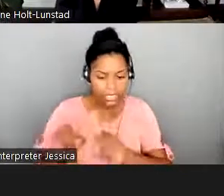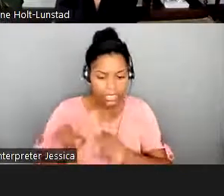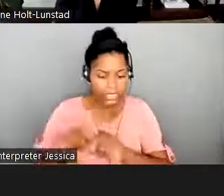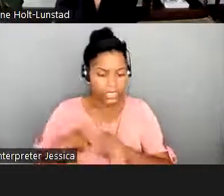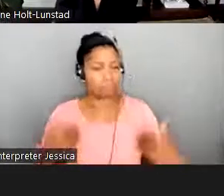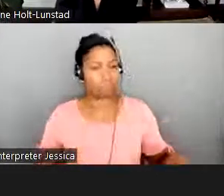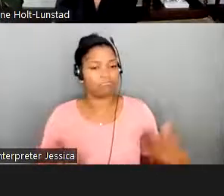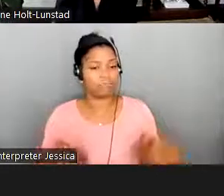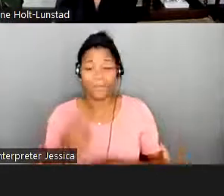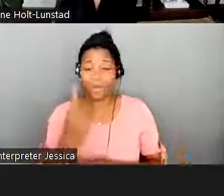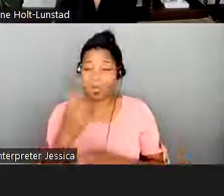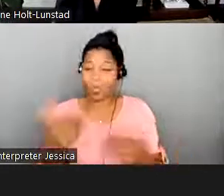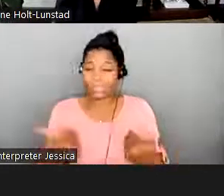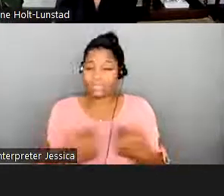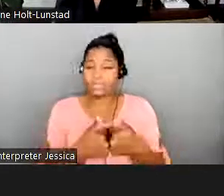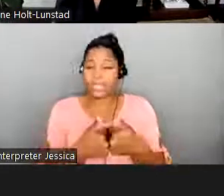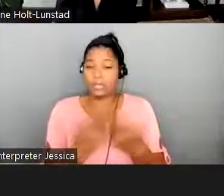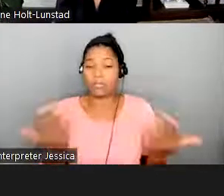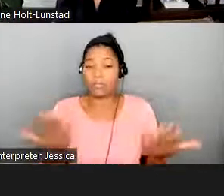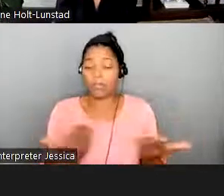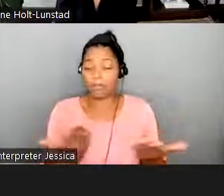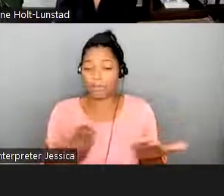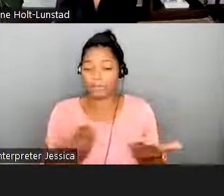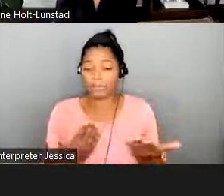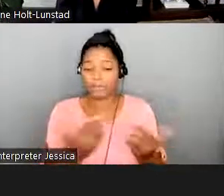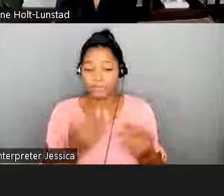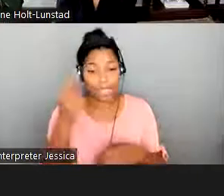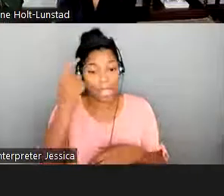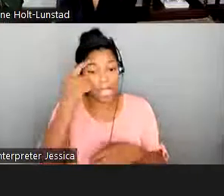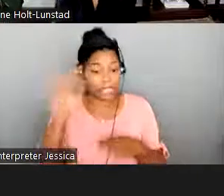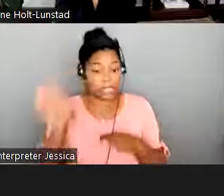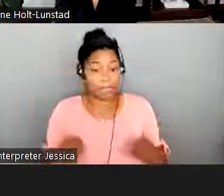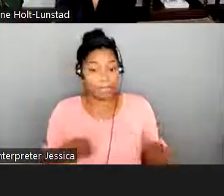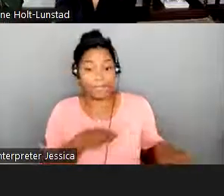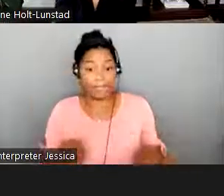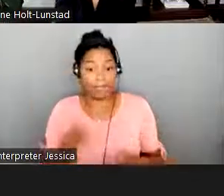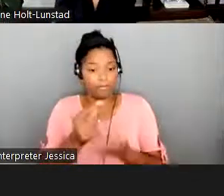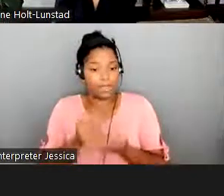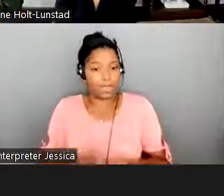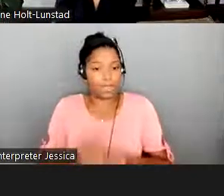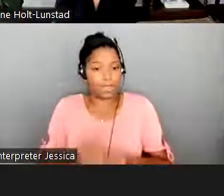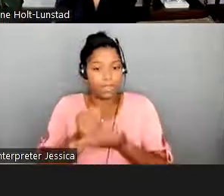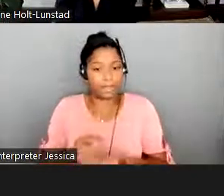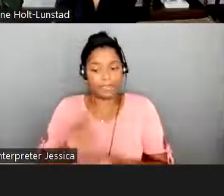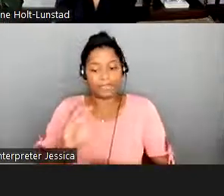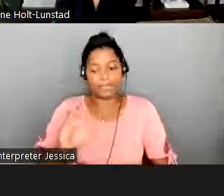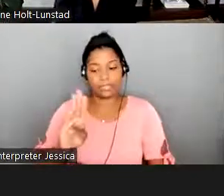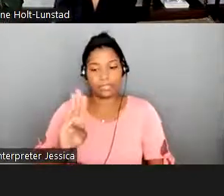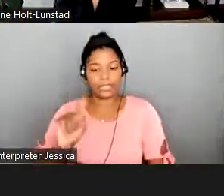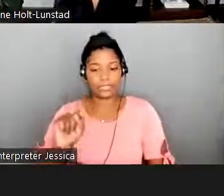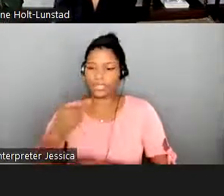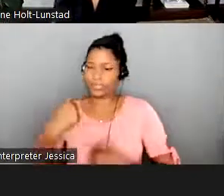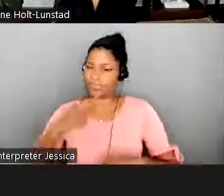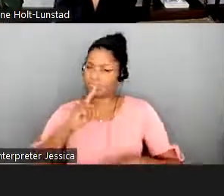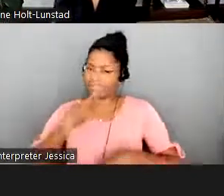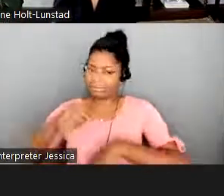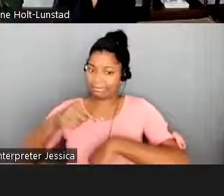challenge with this is that cognitive behavioral therapy can be quite time and